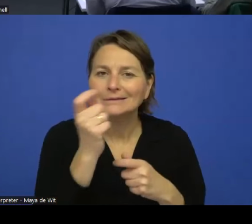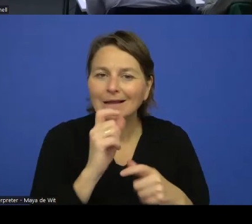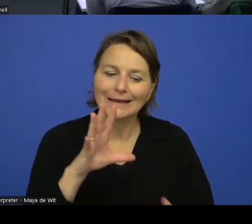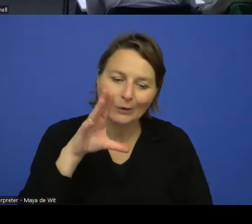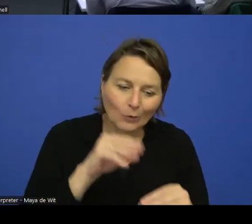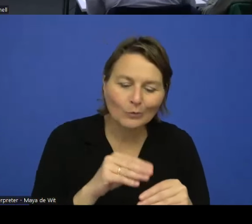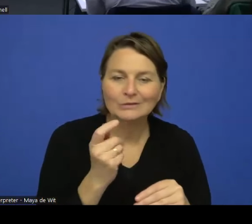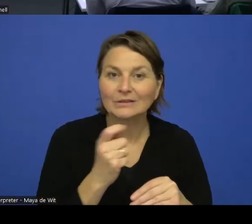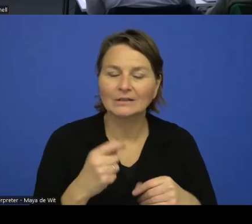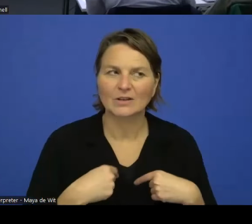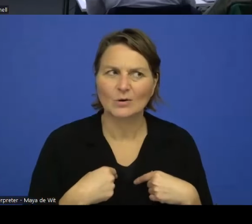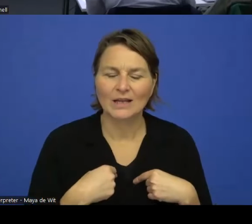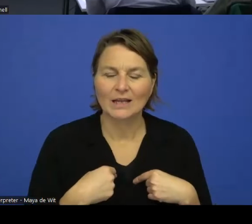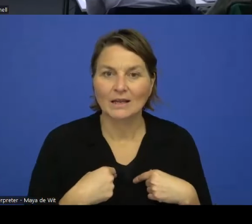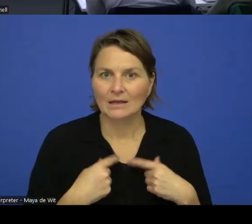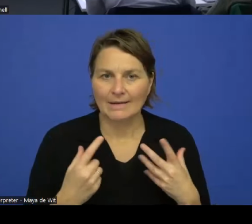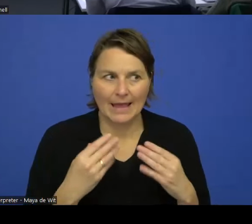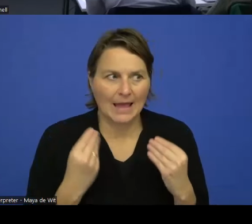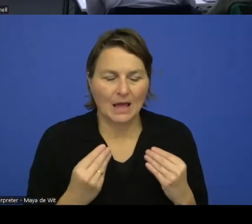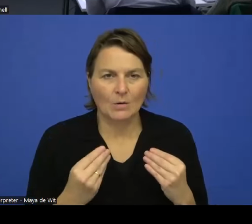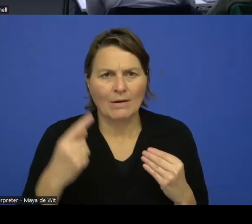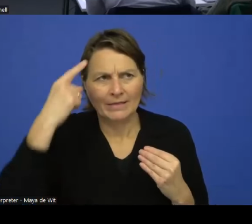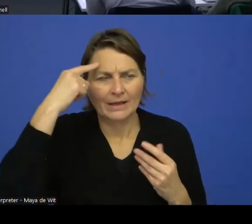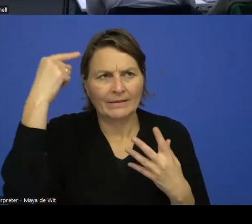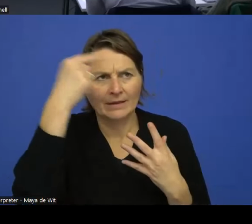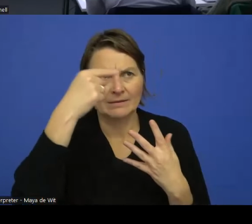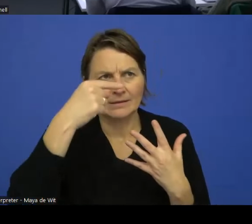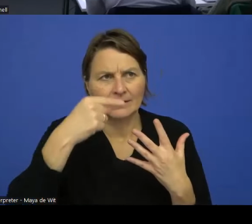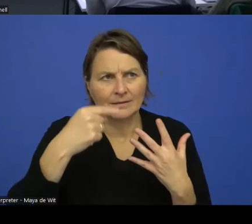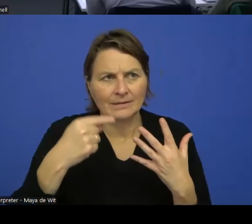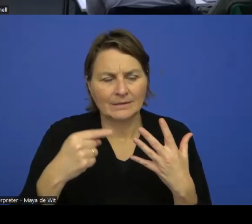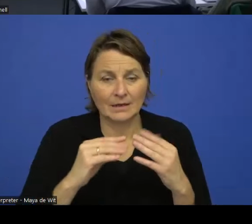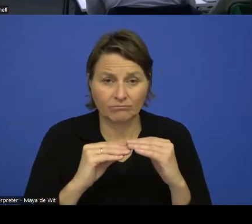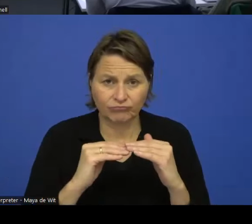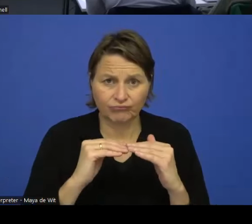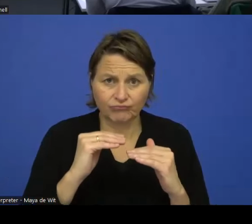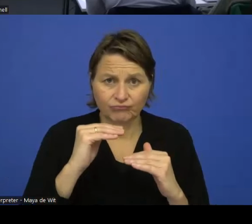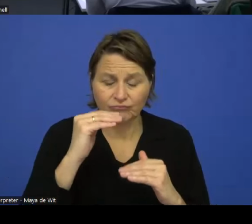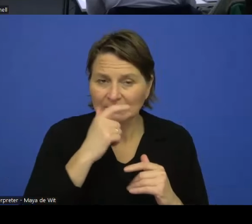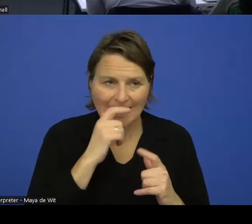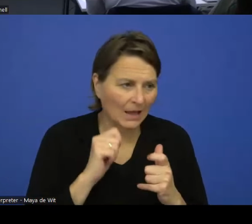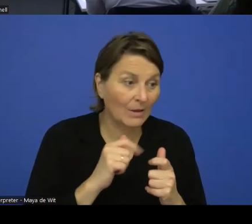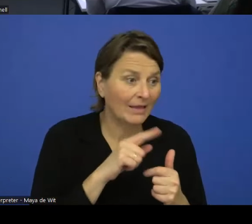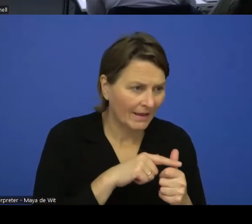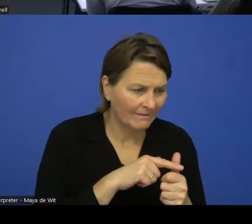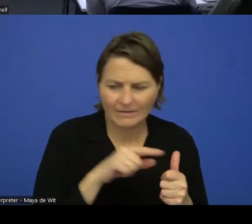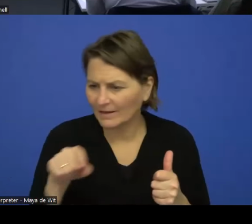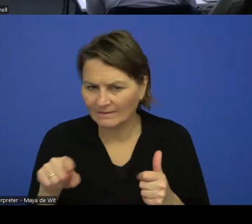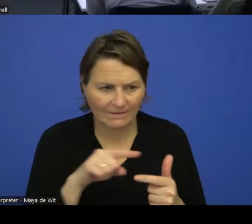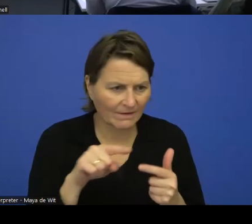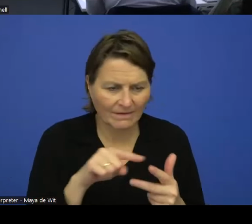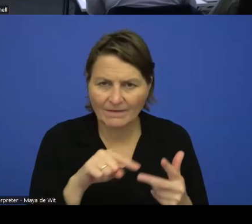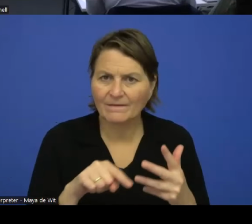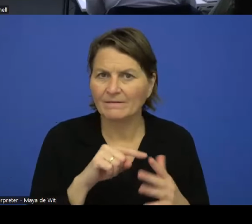and more and more and more things as you make trade-offs. And that makes the trade-offs very, very complicated. And that's difficult, particularly where you've